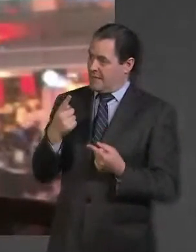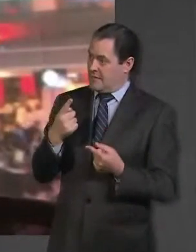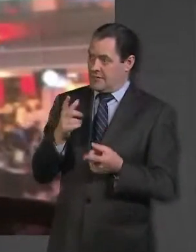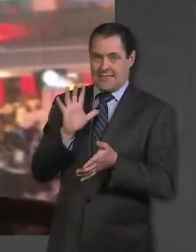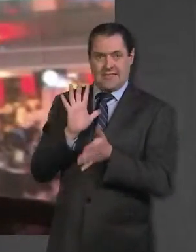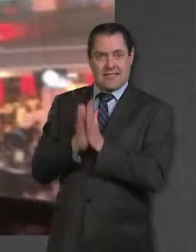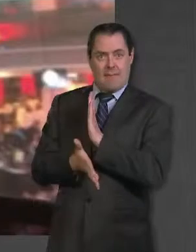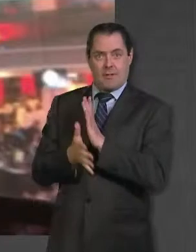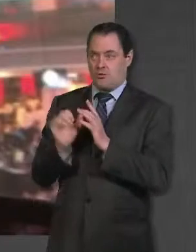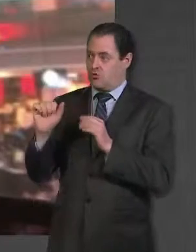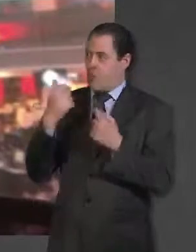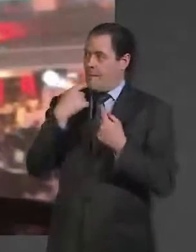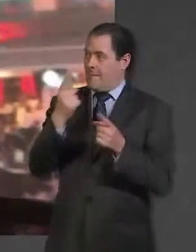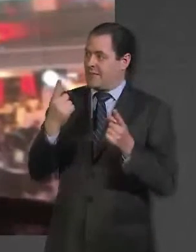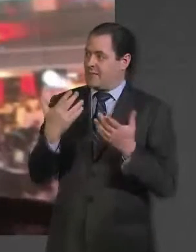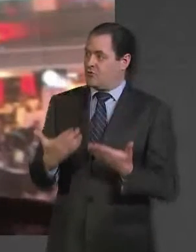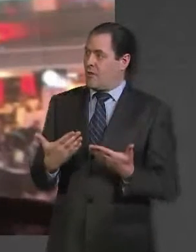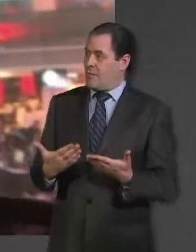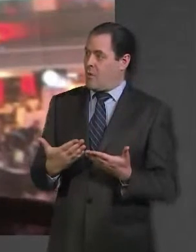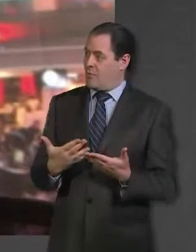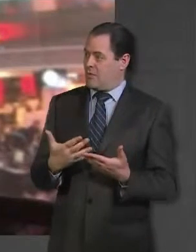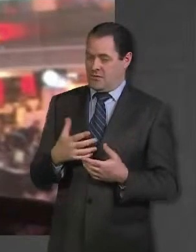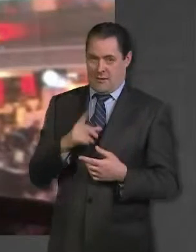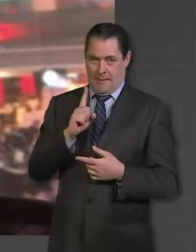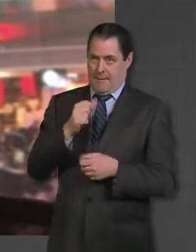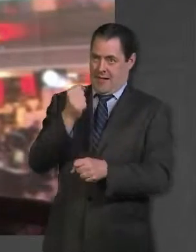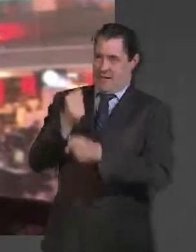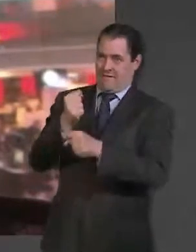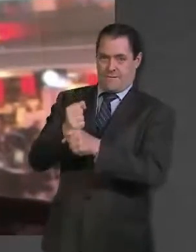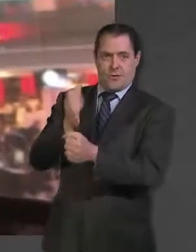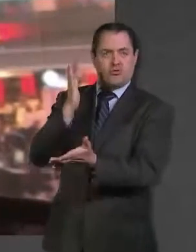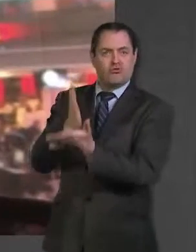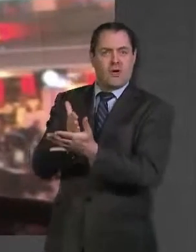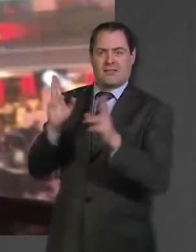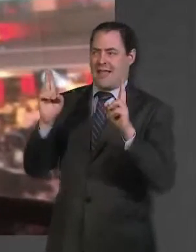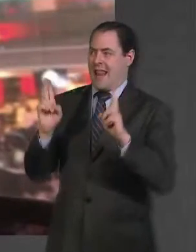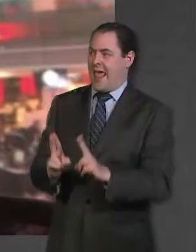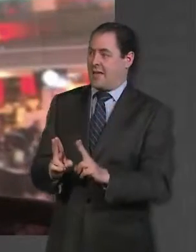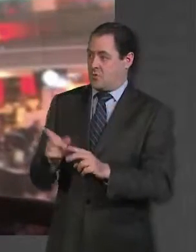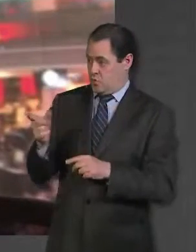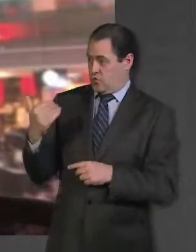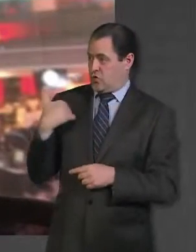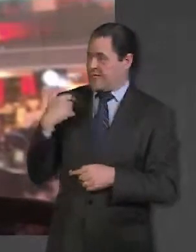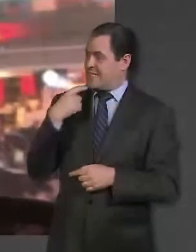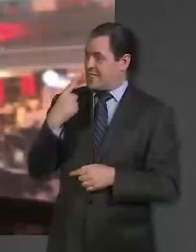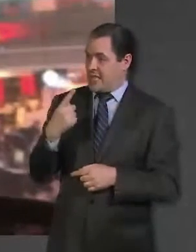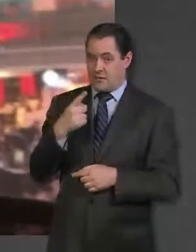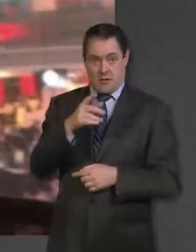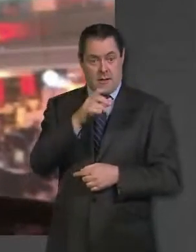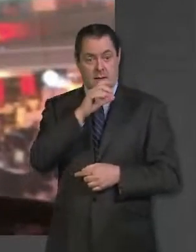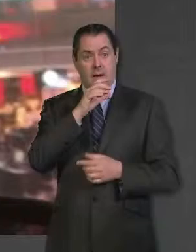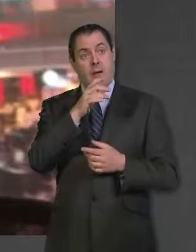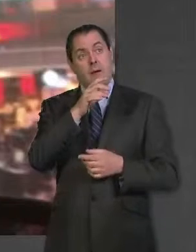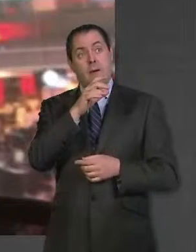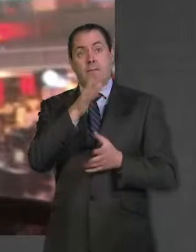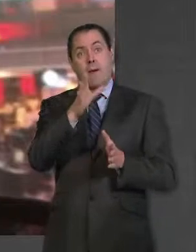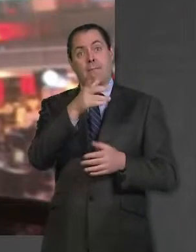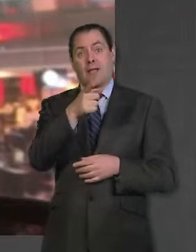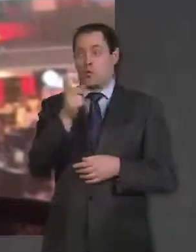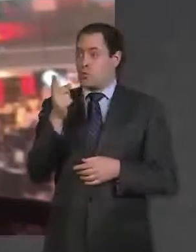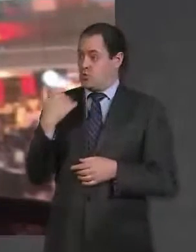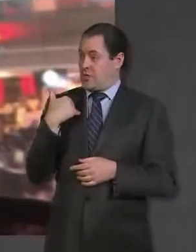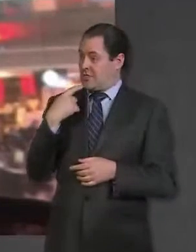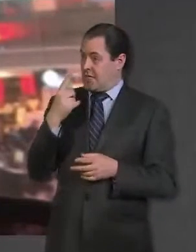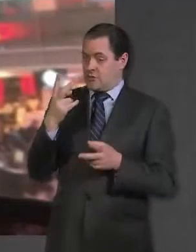maybe undermining the message? I mean, you've just there at that lectern said, after a question from a member of the public, that you might review some of the fines that have been given to people if they